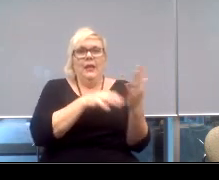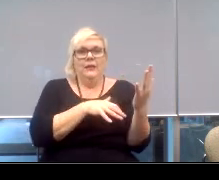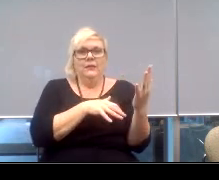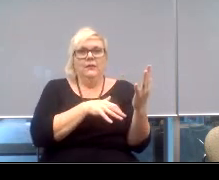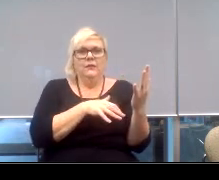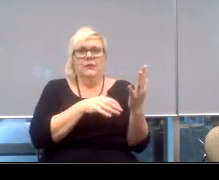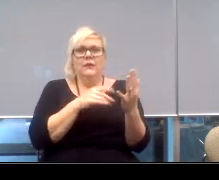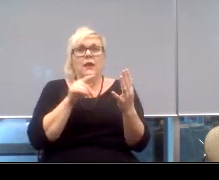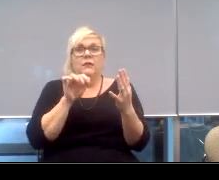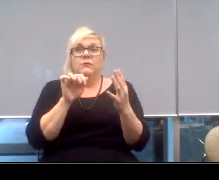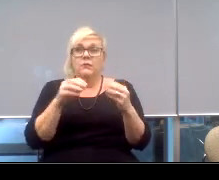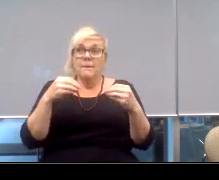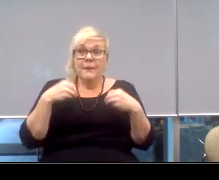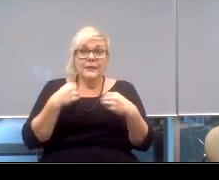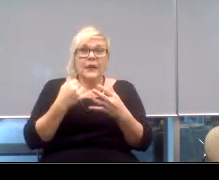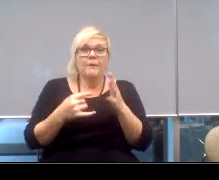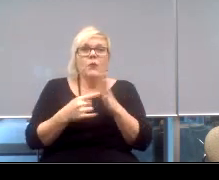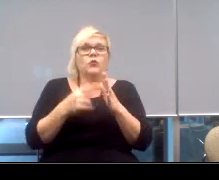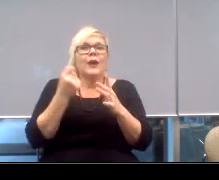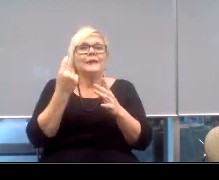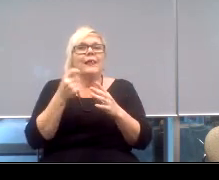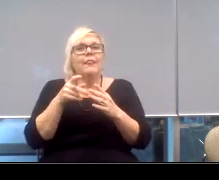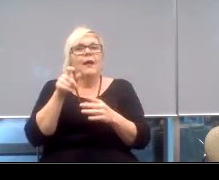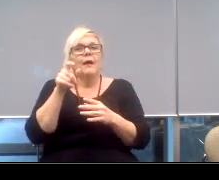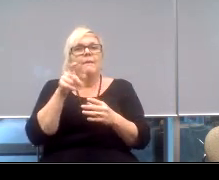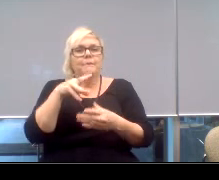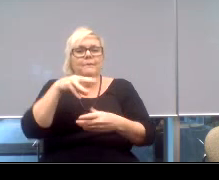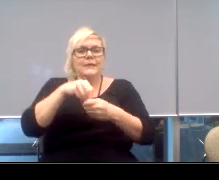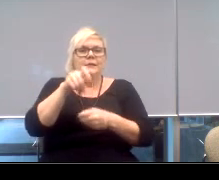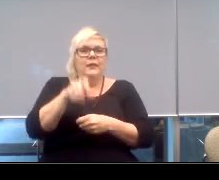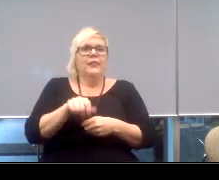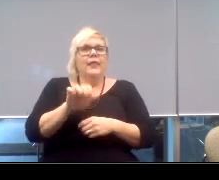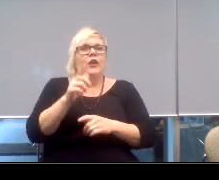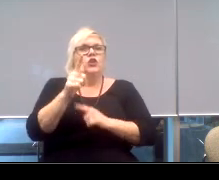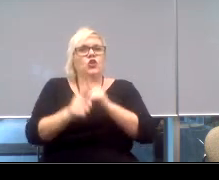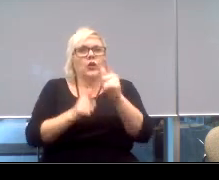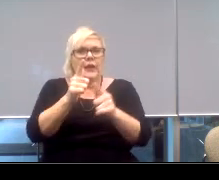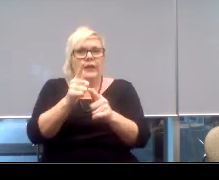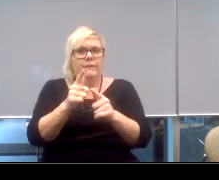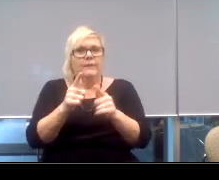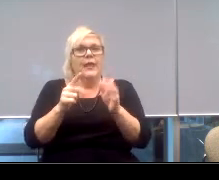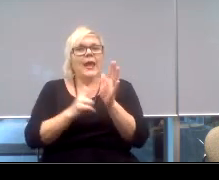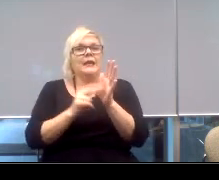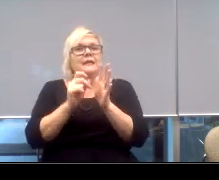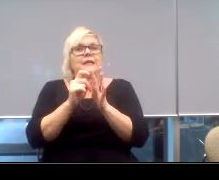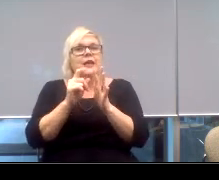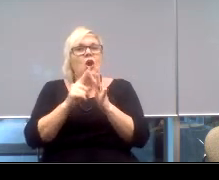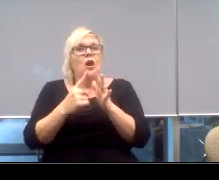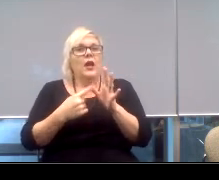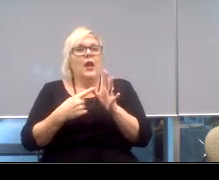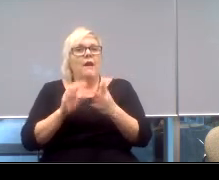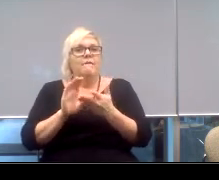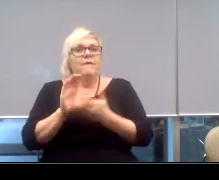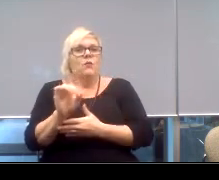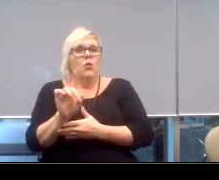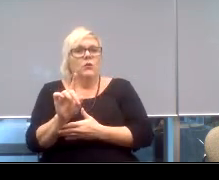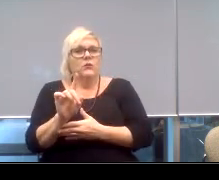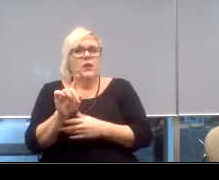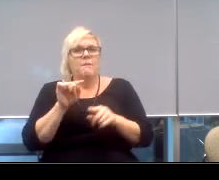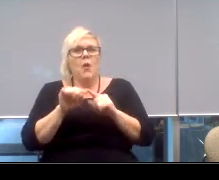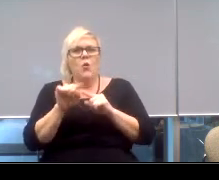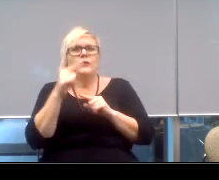to understand the participant journey. What is funded by the agency mostly in purple,